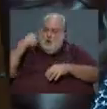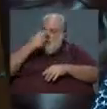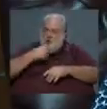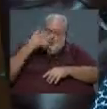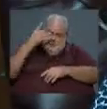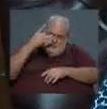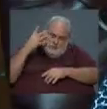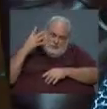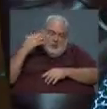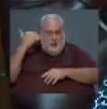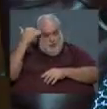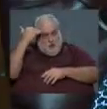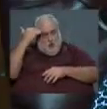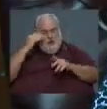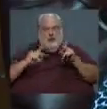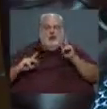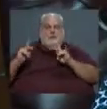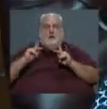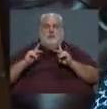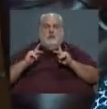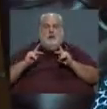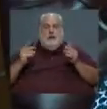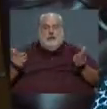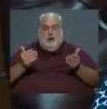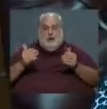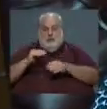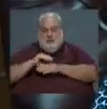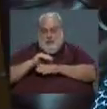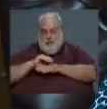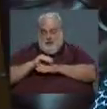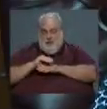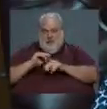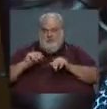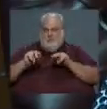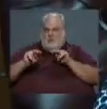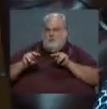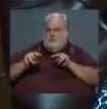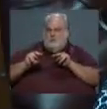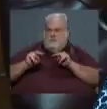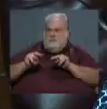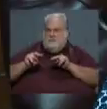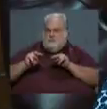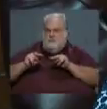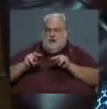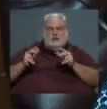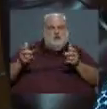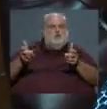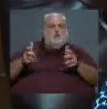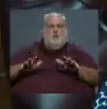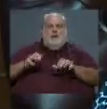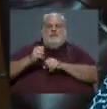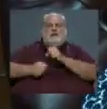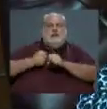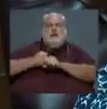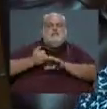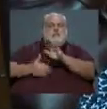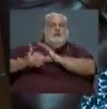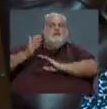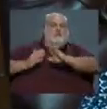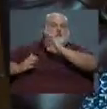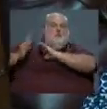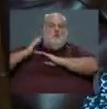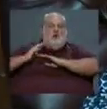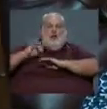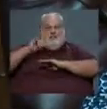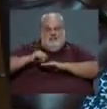that are in the room today and probably some that are watching, because they don't want to go back to the years when we saw that yeah.